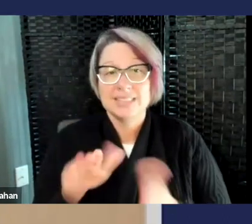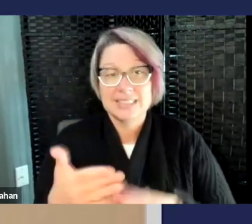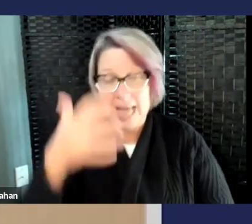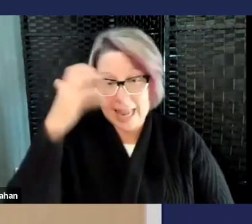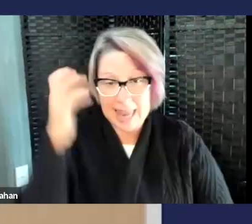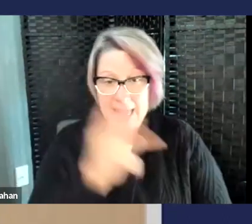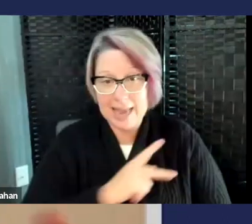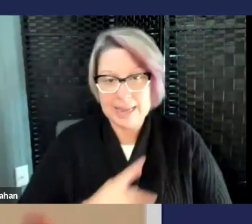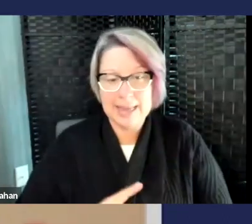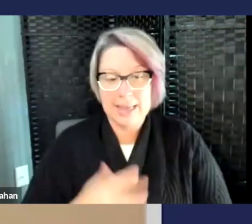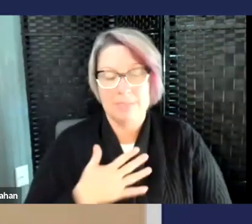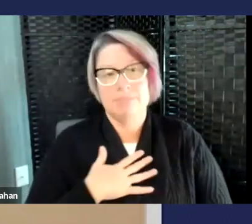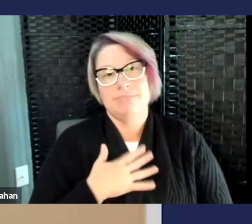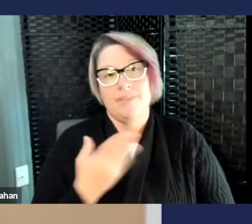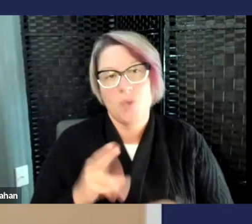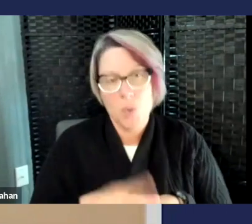Right. So